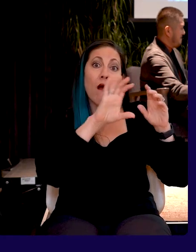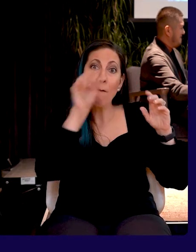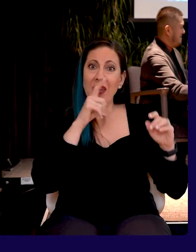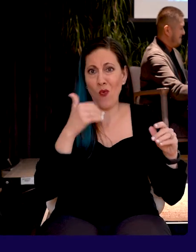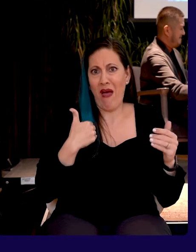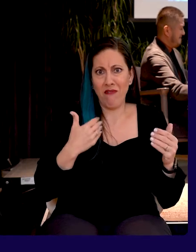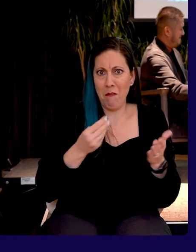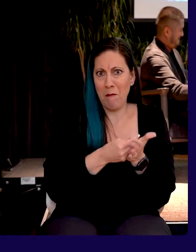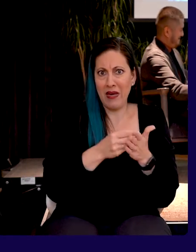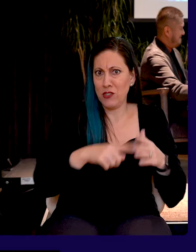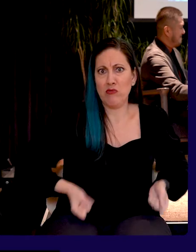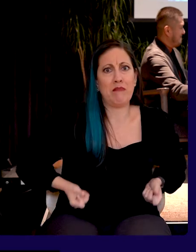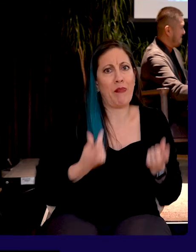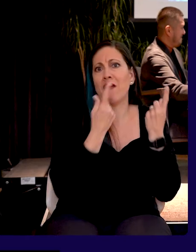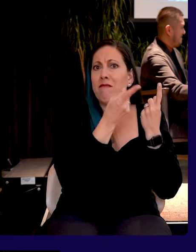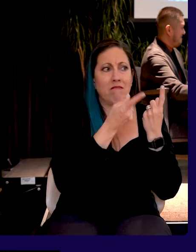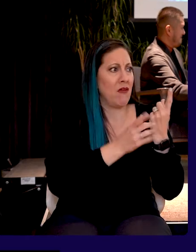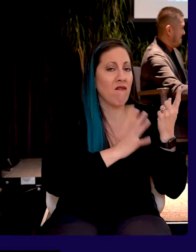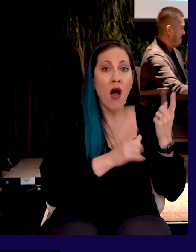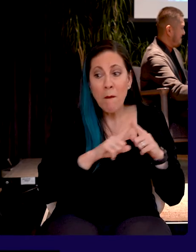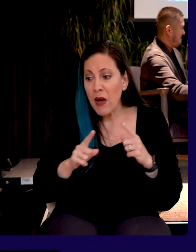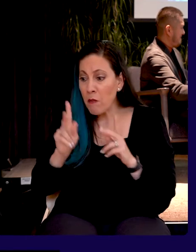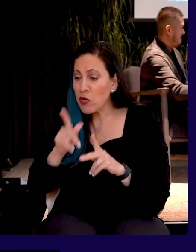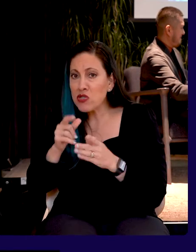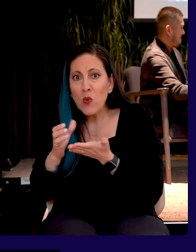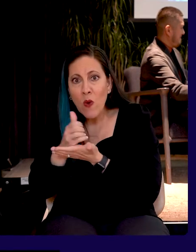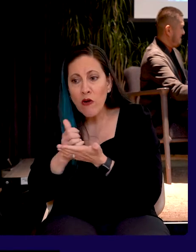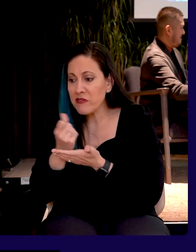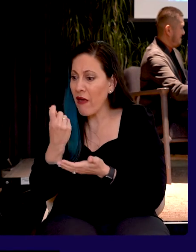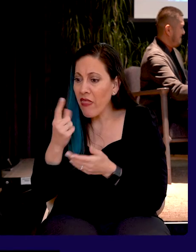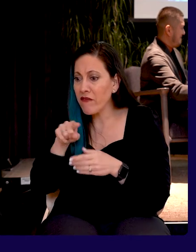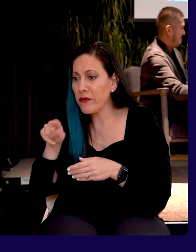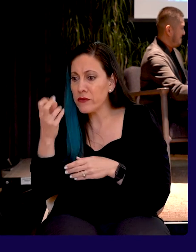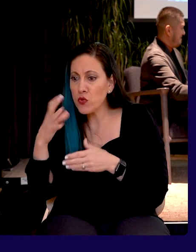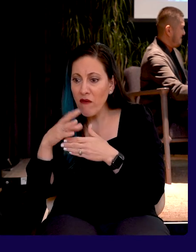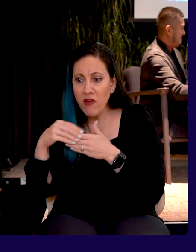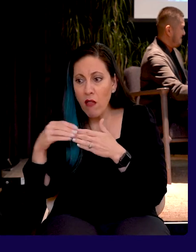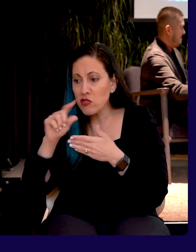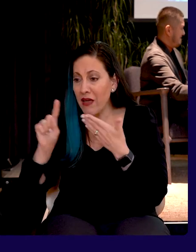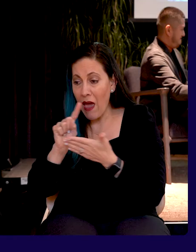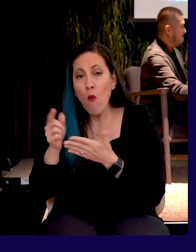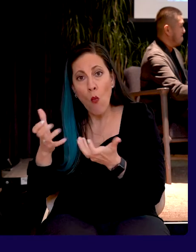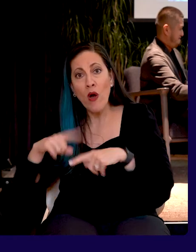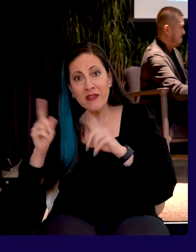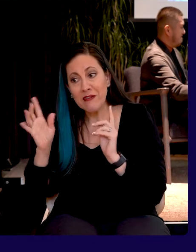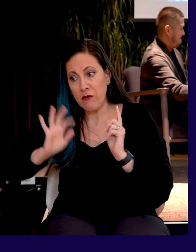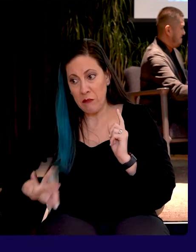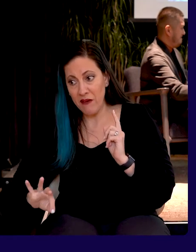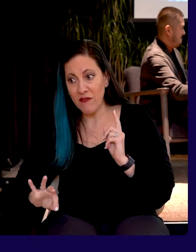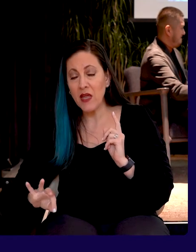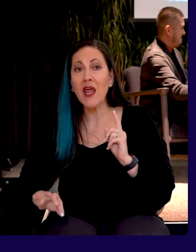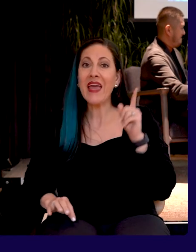disposable income, that's amazing. But for someone who's making $11 or $12 an hour, they might want a different benefit.